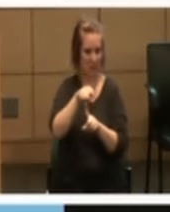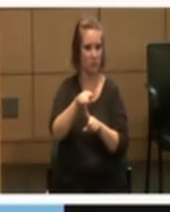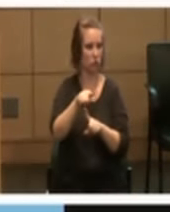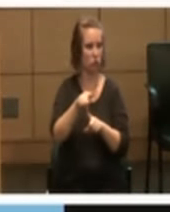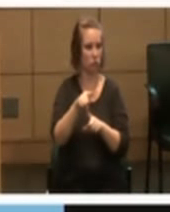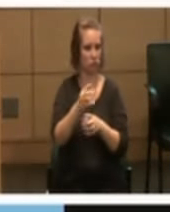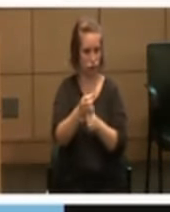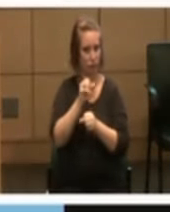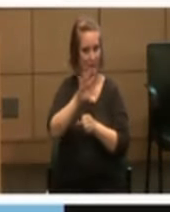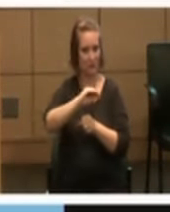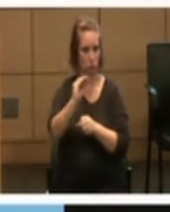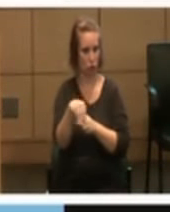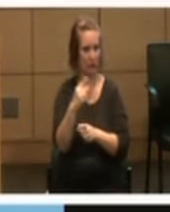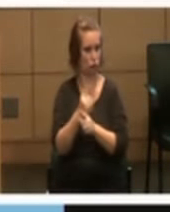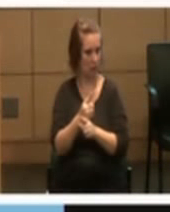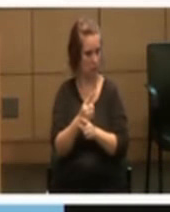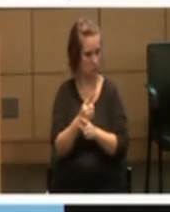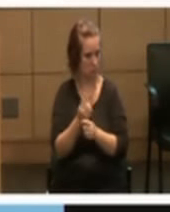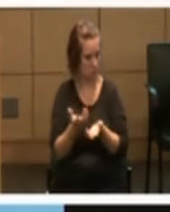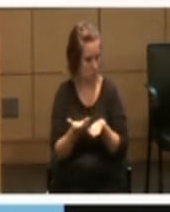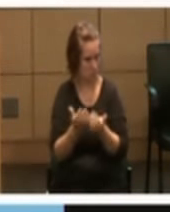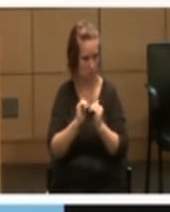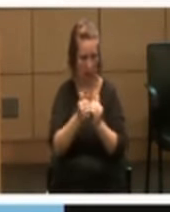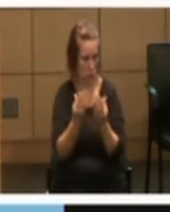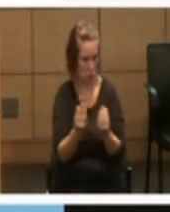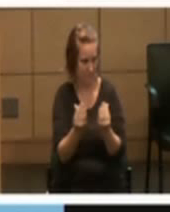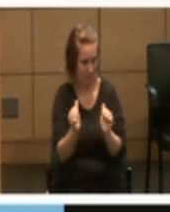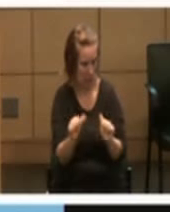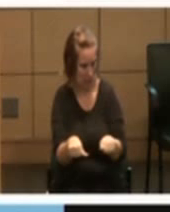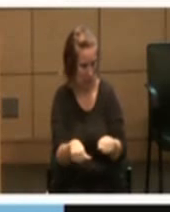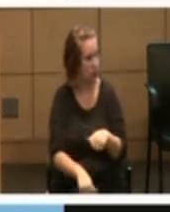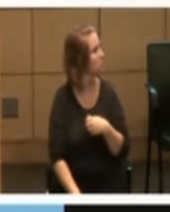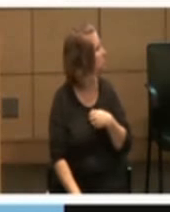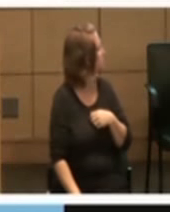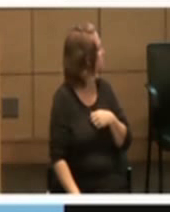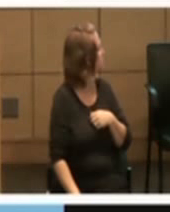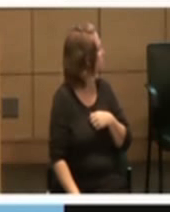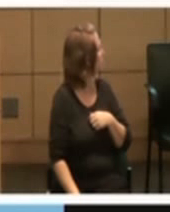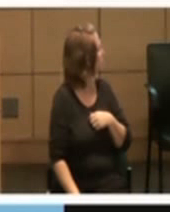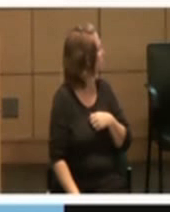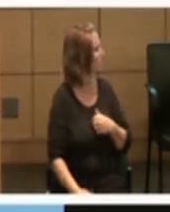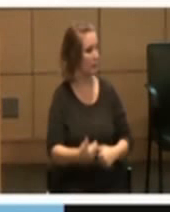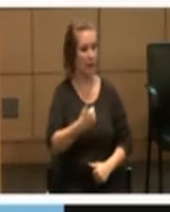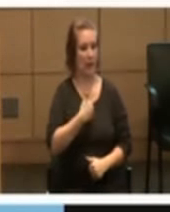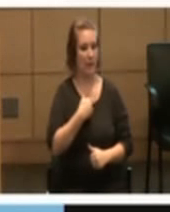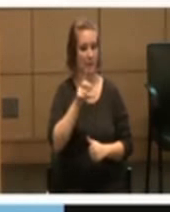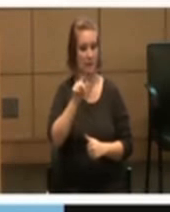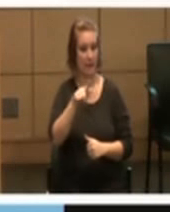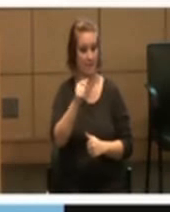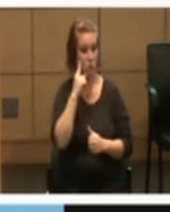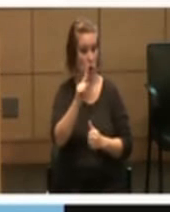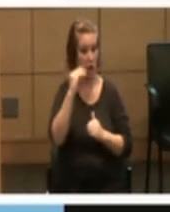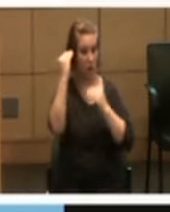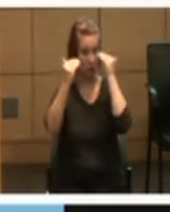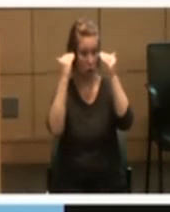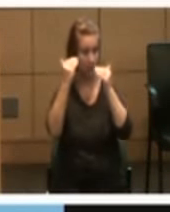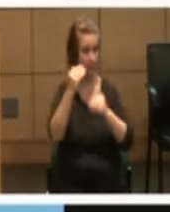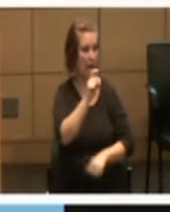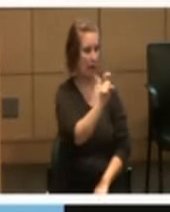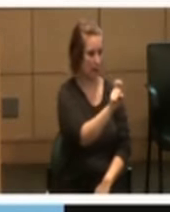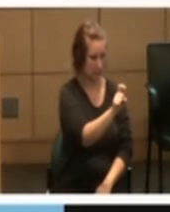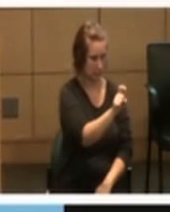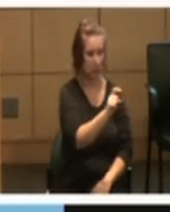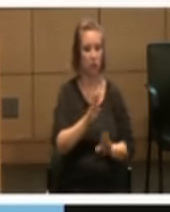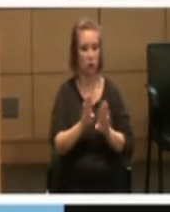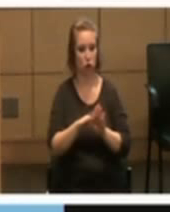50% correct speech recognition? And we've got adult data is represented by the X, and then the